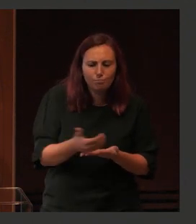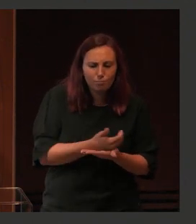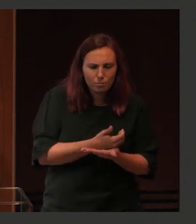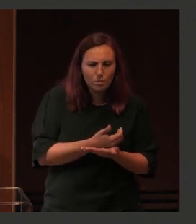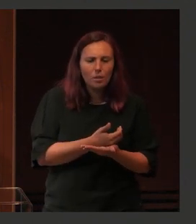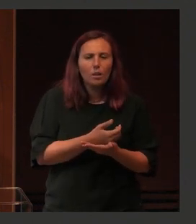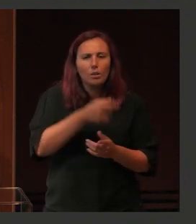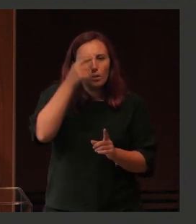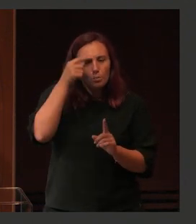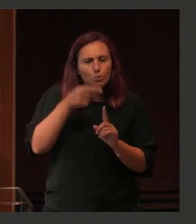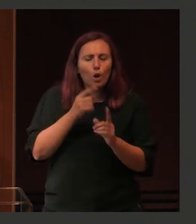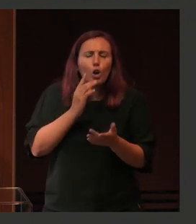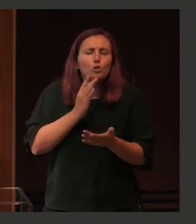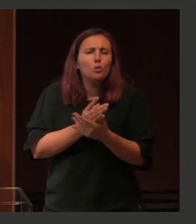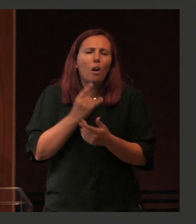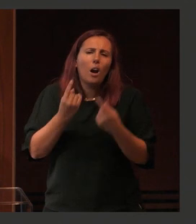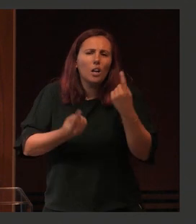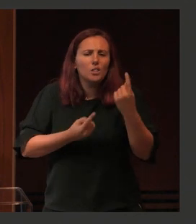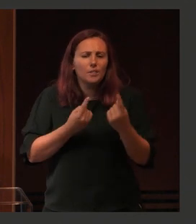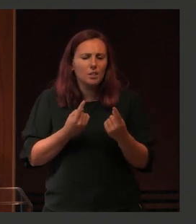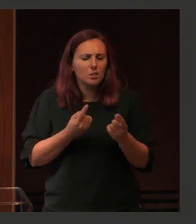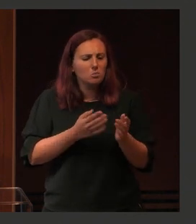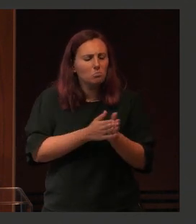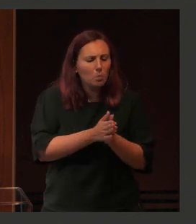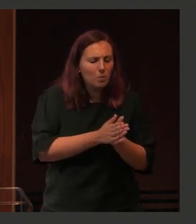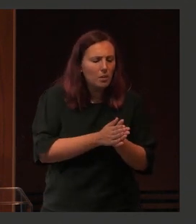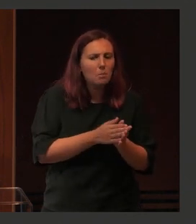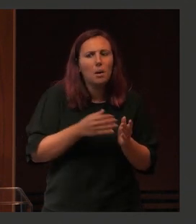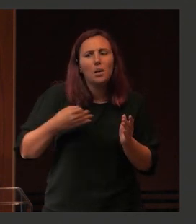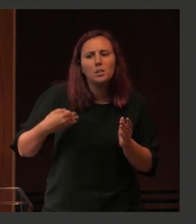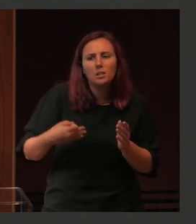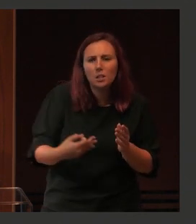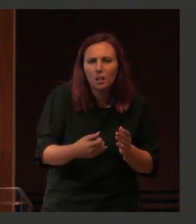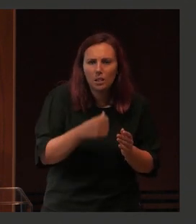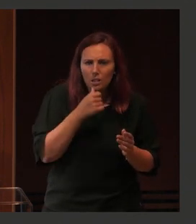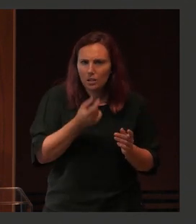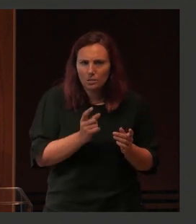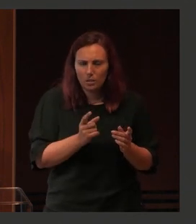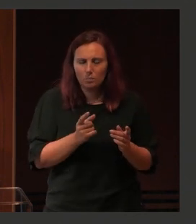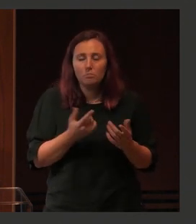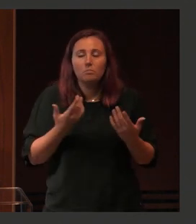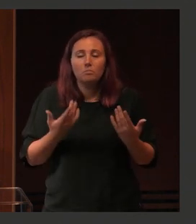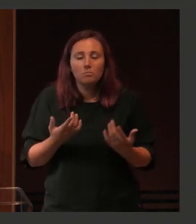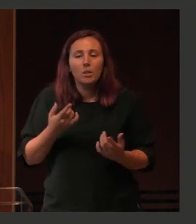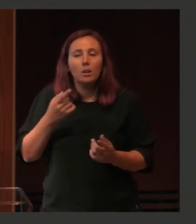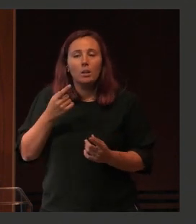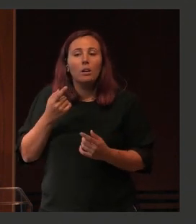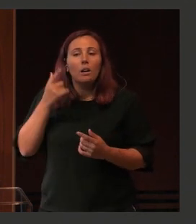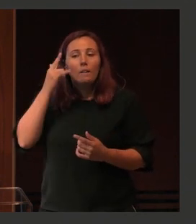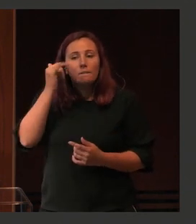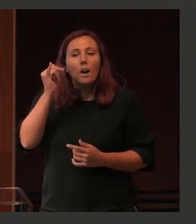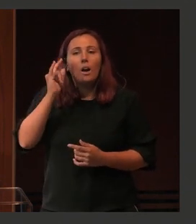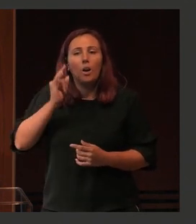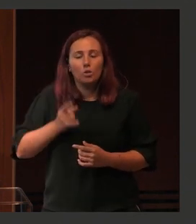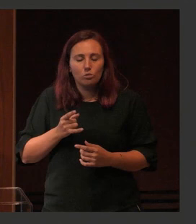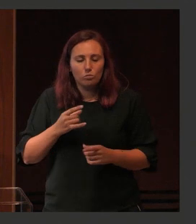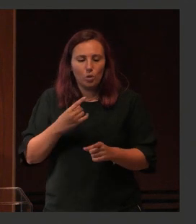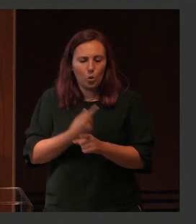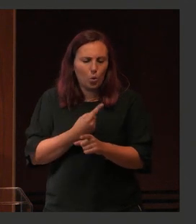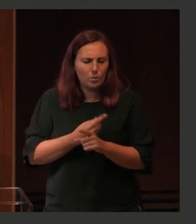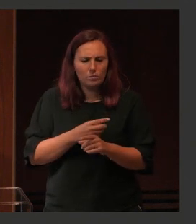use every time. And so the idea is to have things in the library to lend